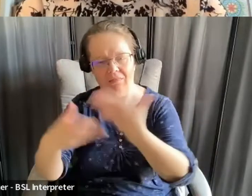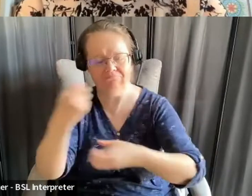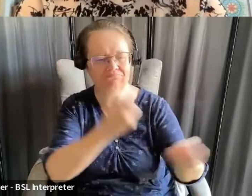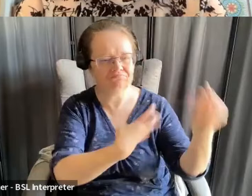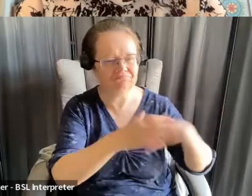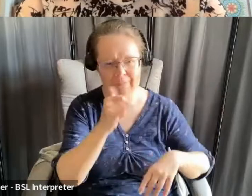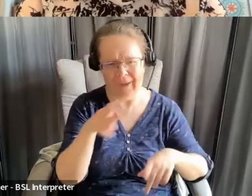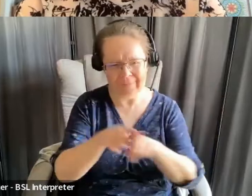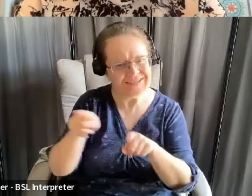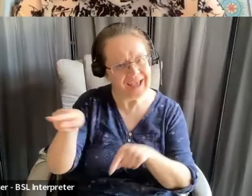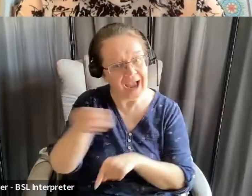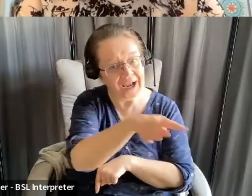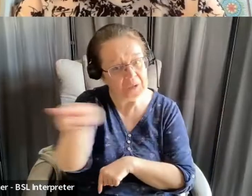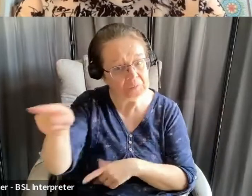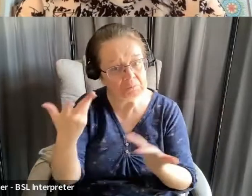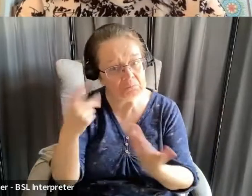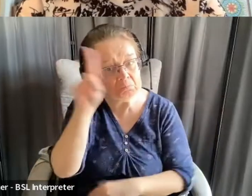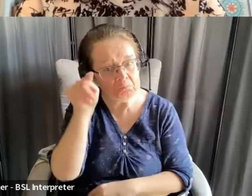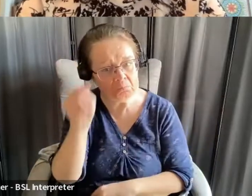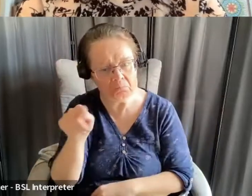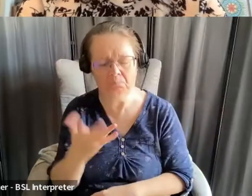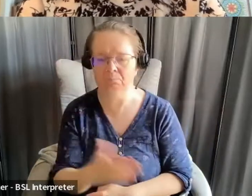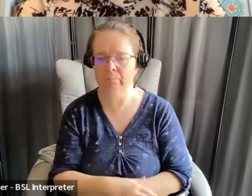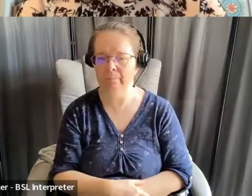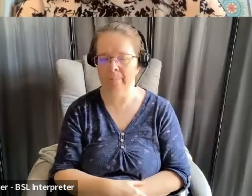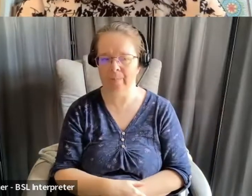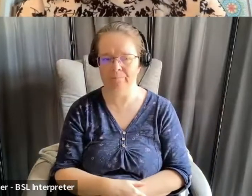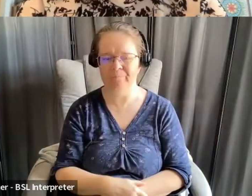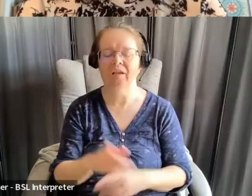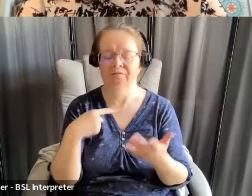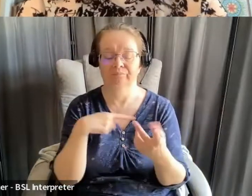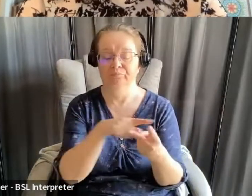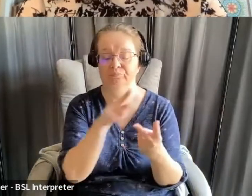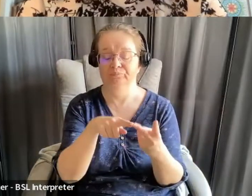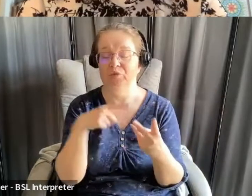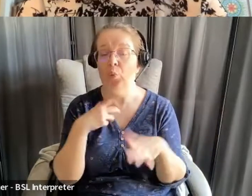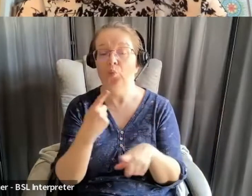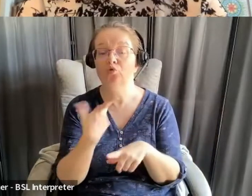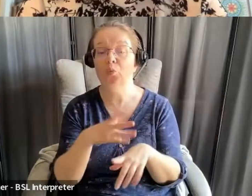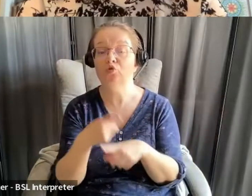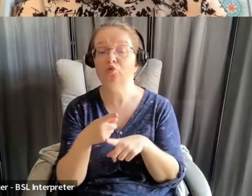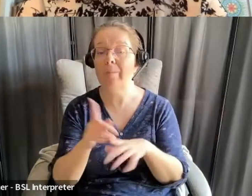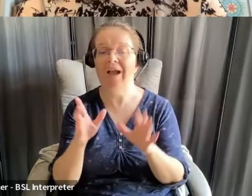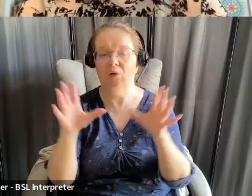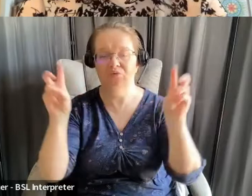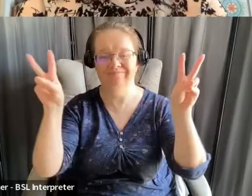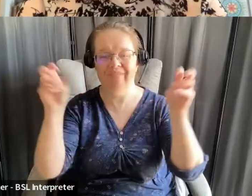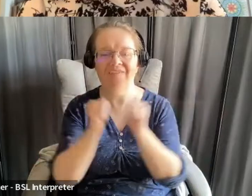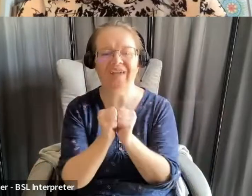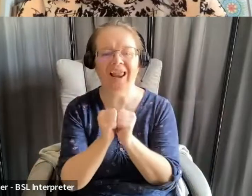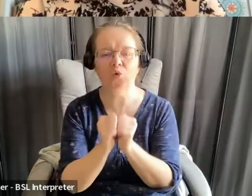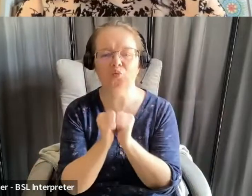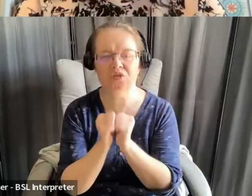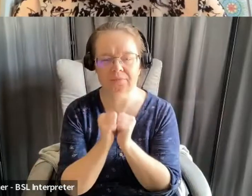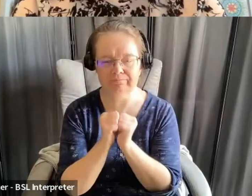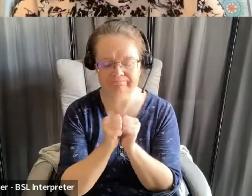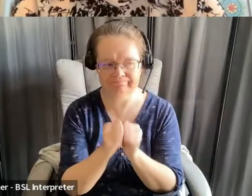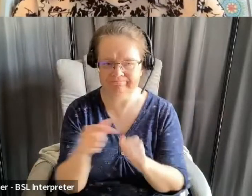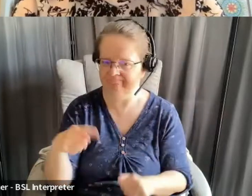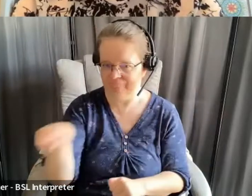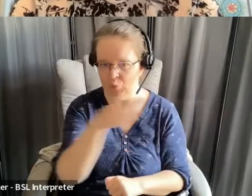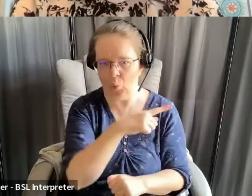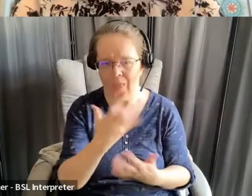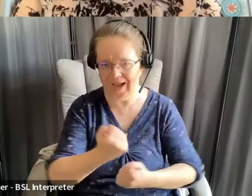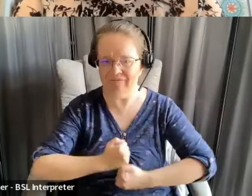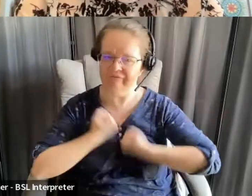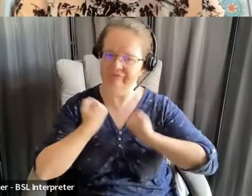Okay, so, you know, let's move on to that thing called values. We all have values.